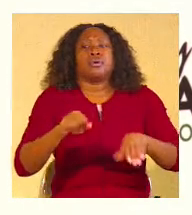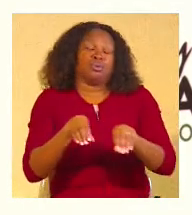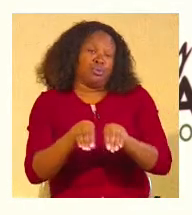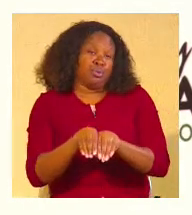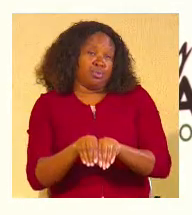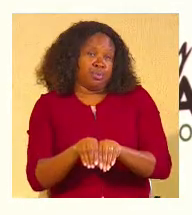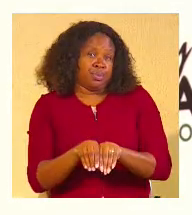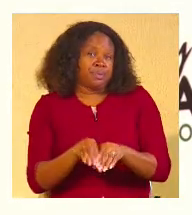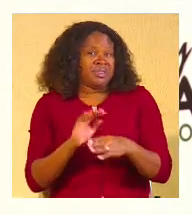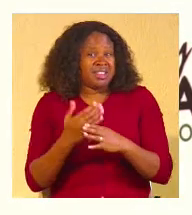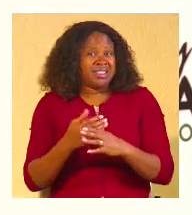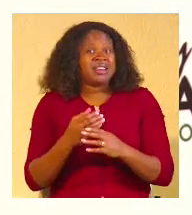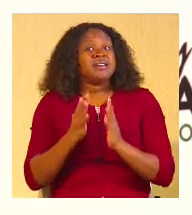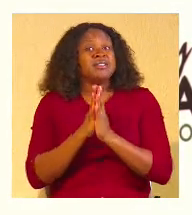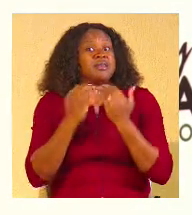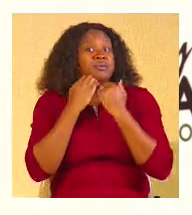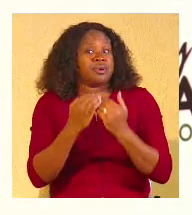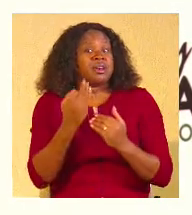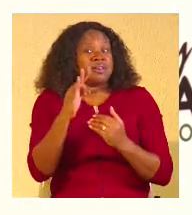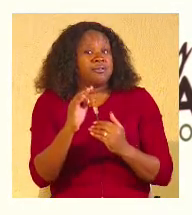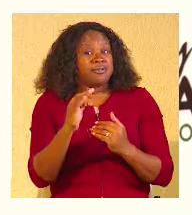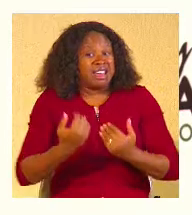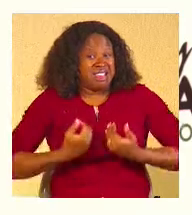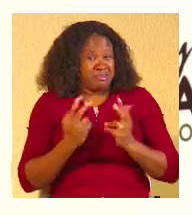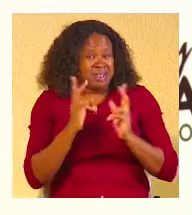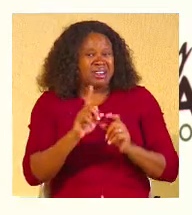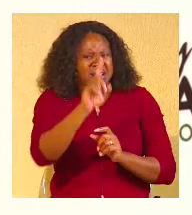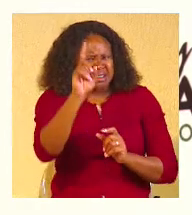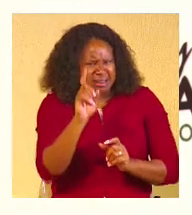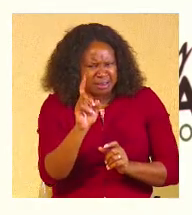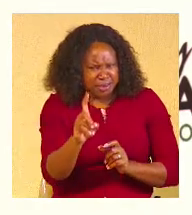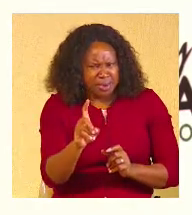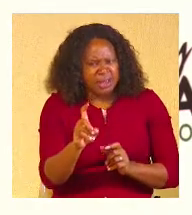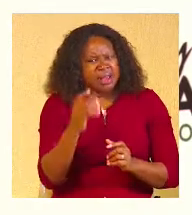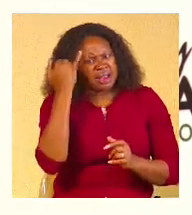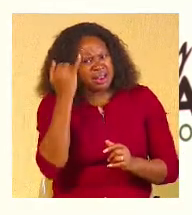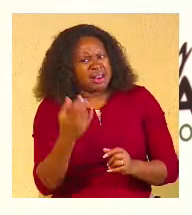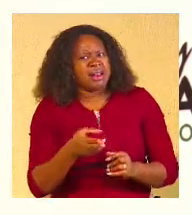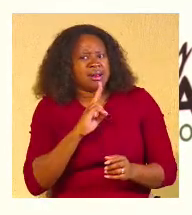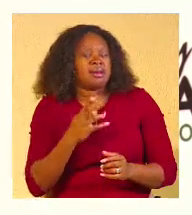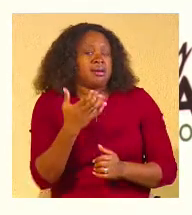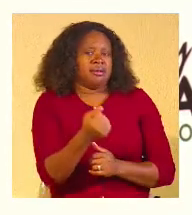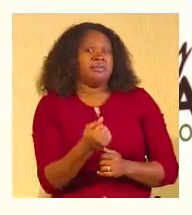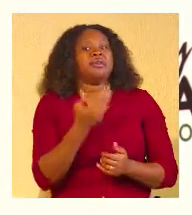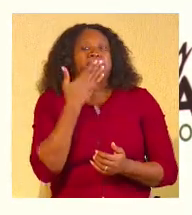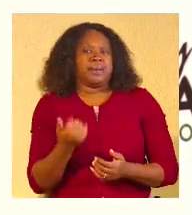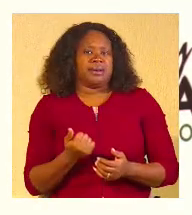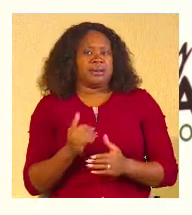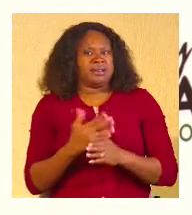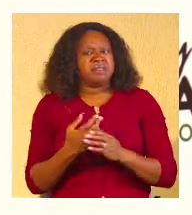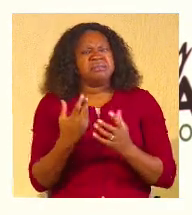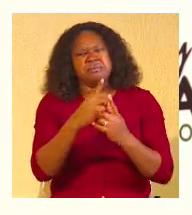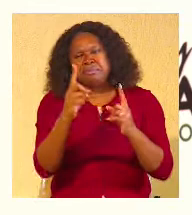a question, also have an alternative answer, because it's not all of us that think the same. And that is the beauty of the moment that we are in right